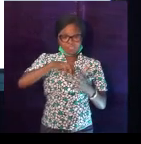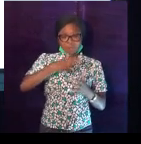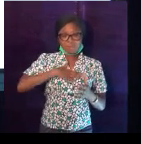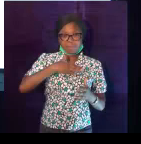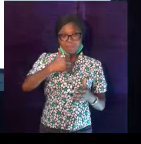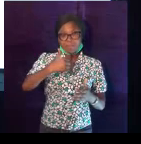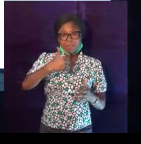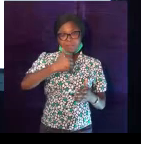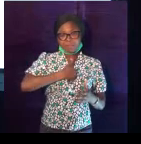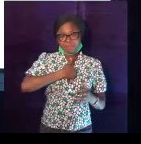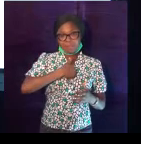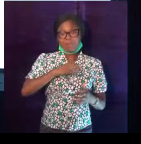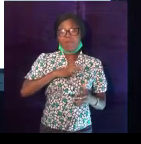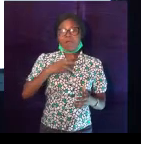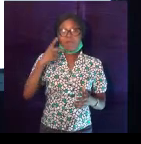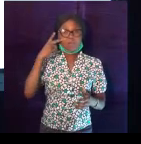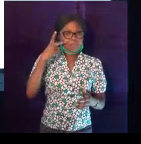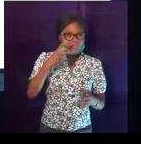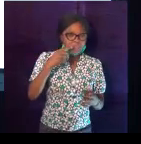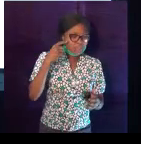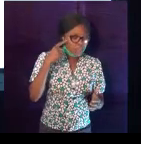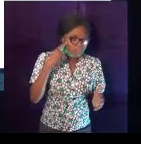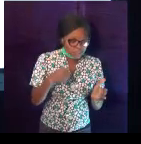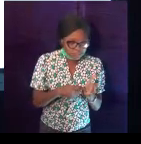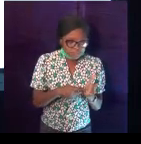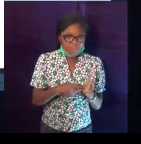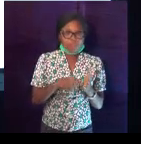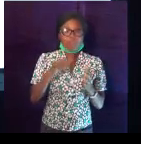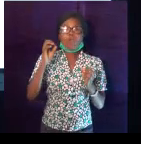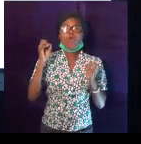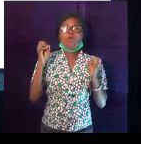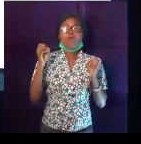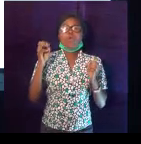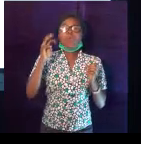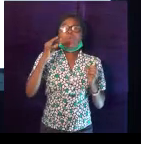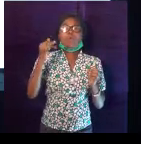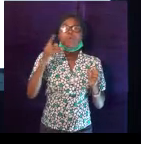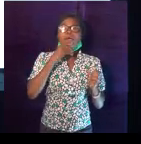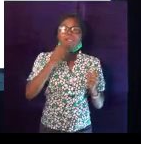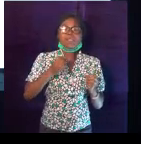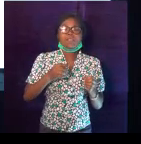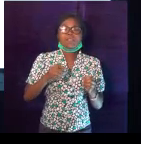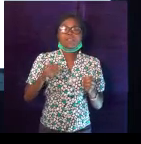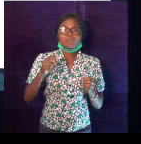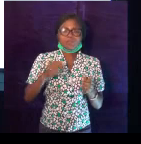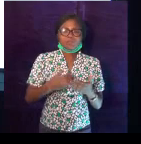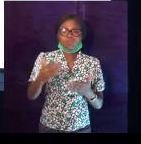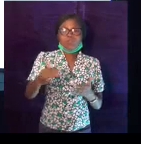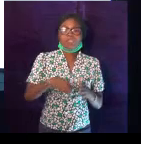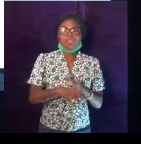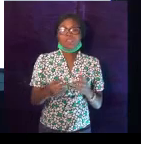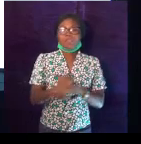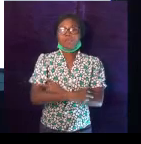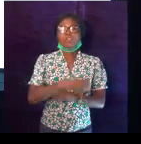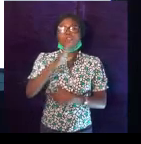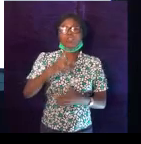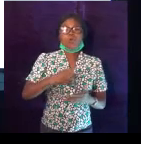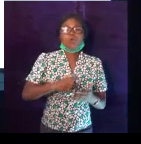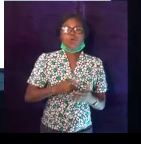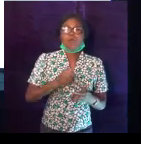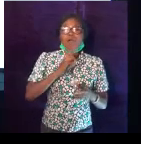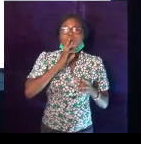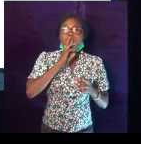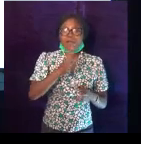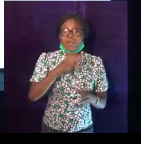So I am checking myself, and I seem to have identified the modal toy sold in a day. Let's see.